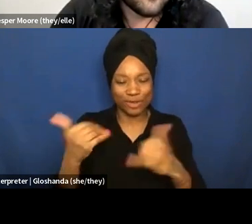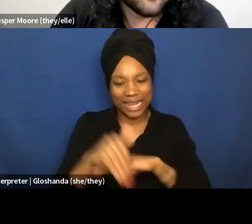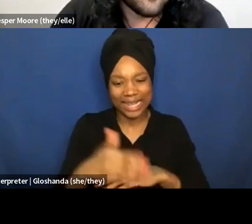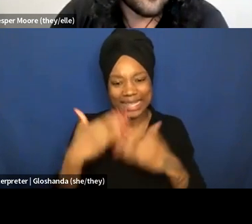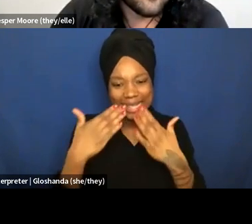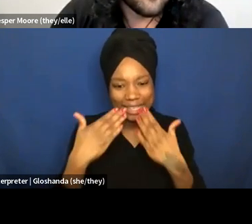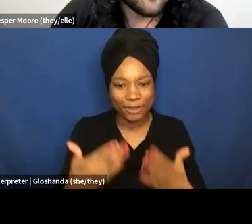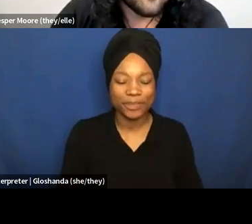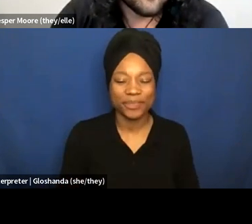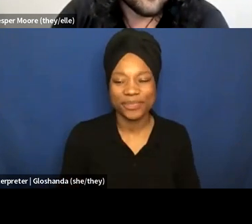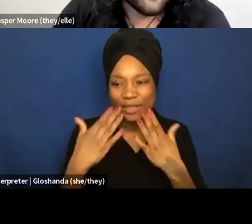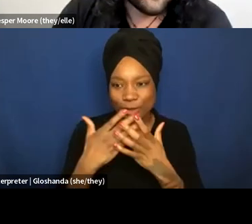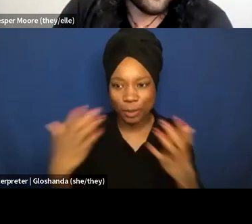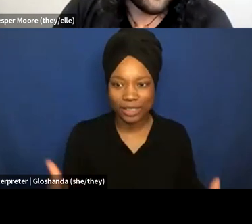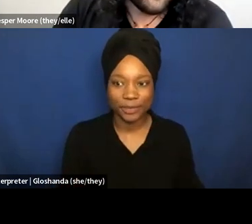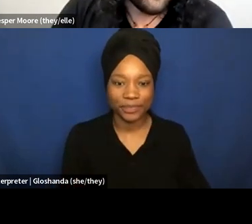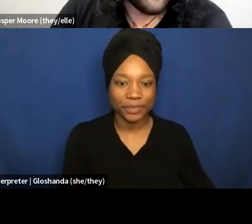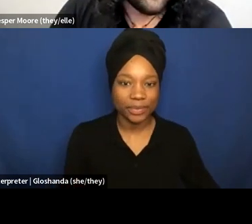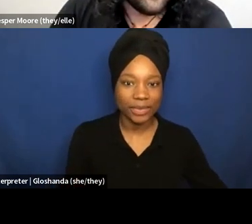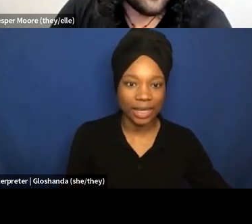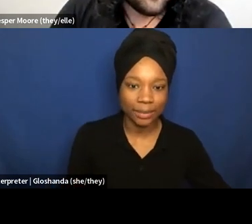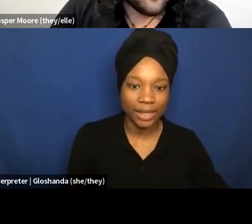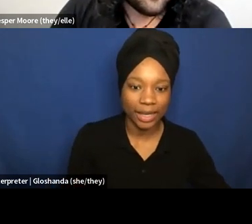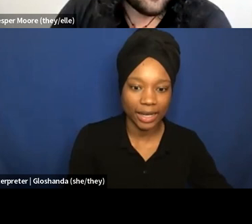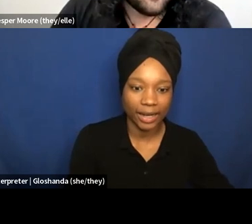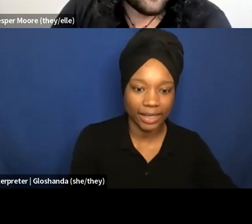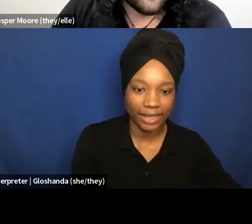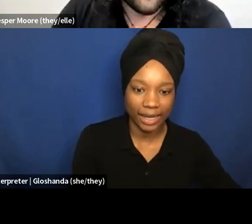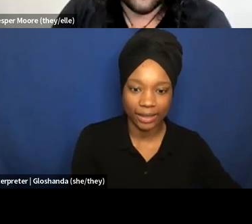Thank you so much. And we also have Gretchen.